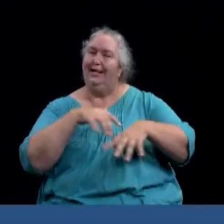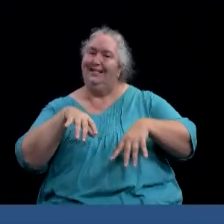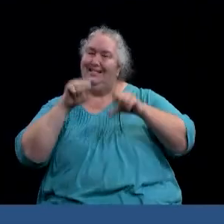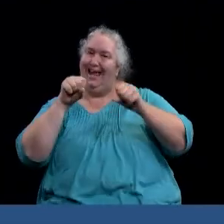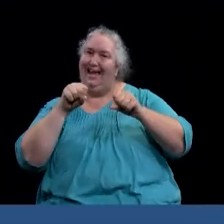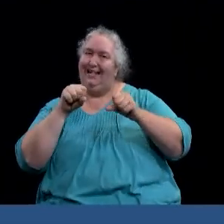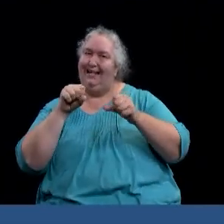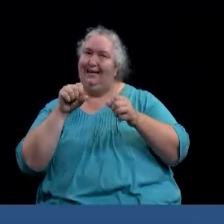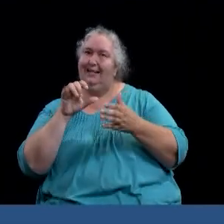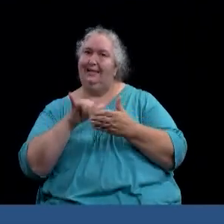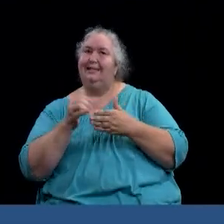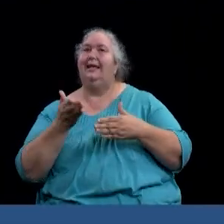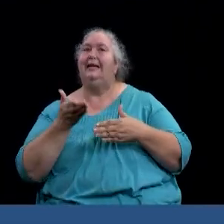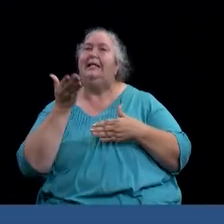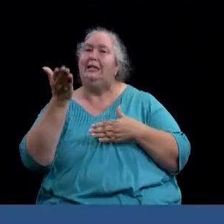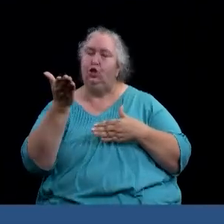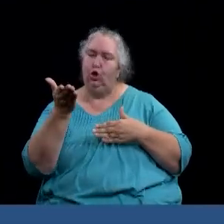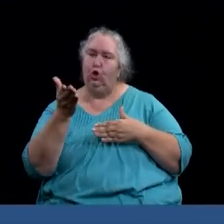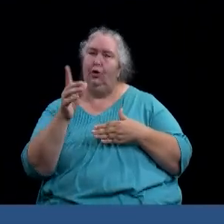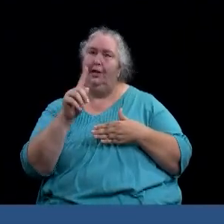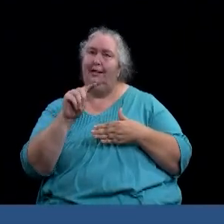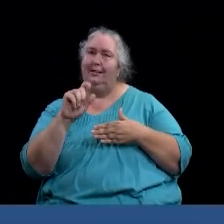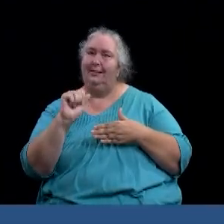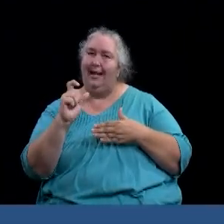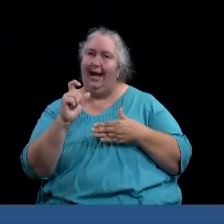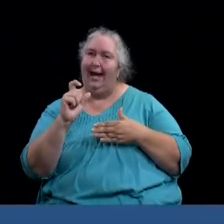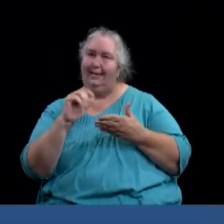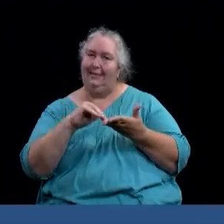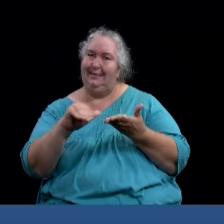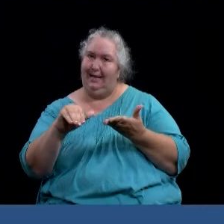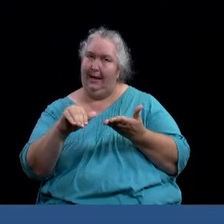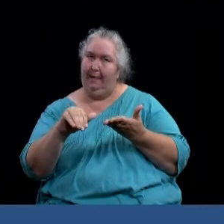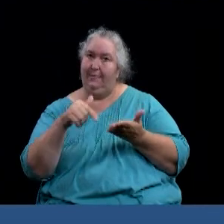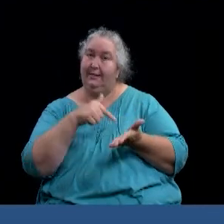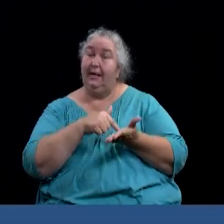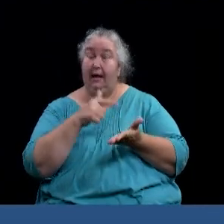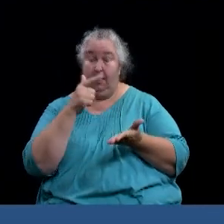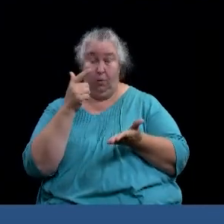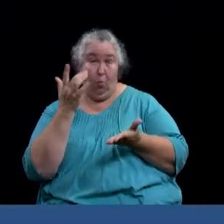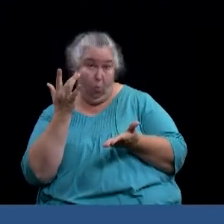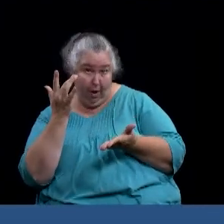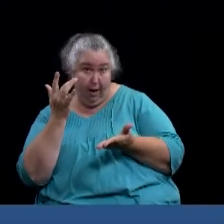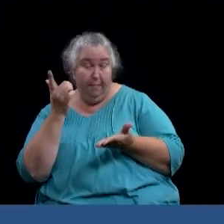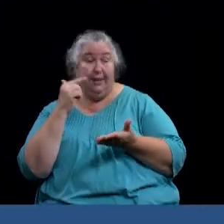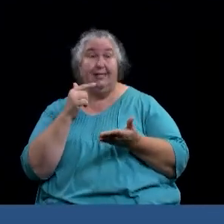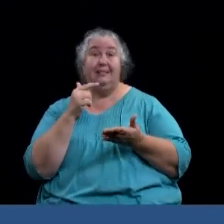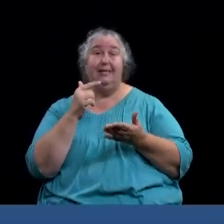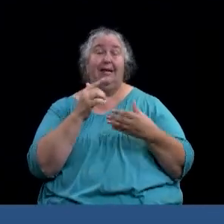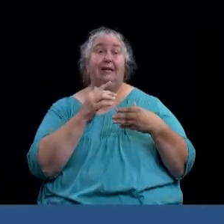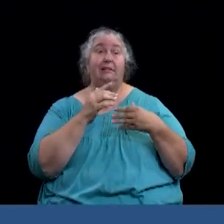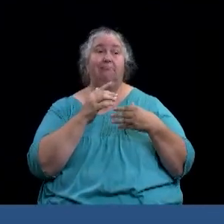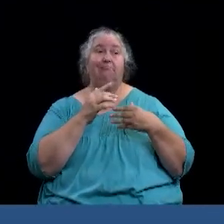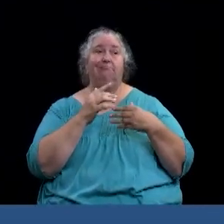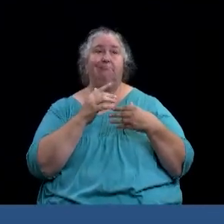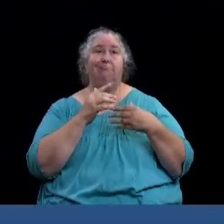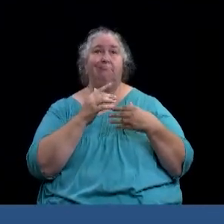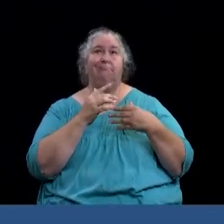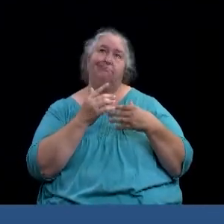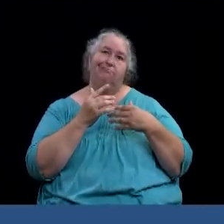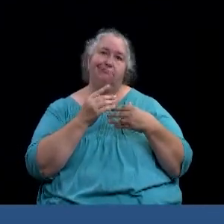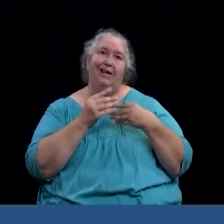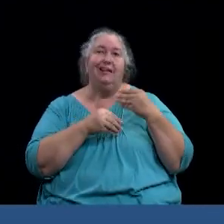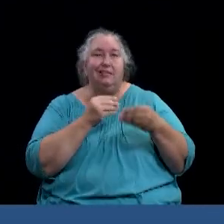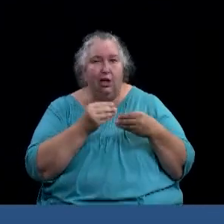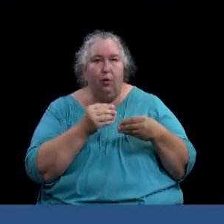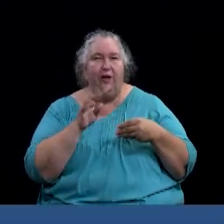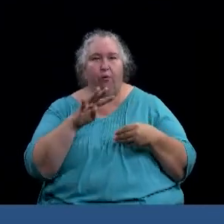is because at the same time it generates 4% tax credits. So while the debt